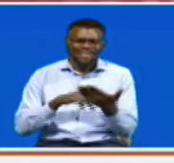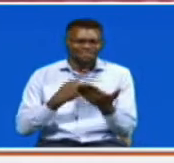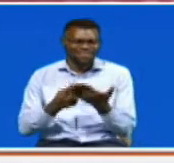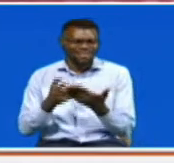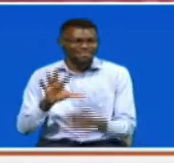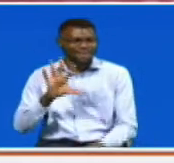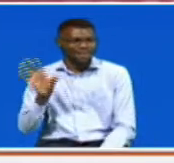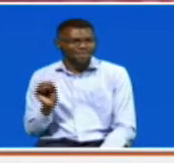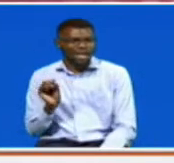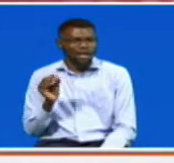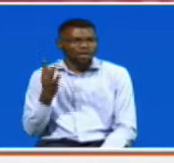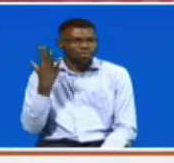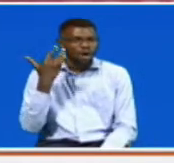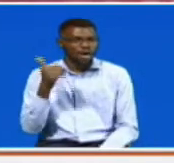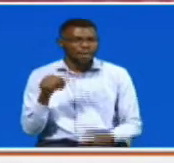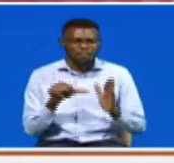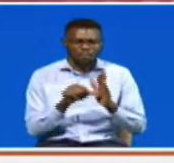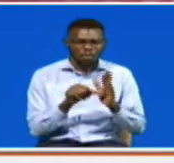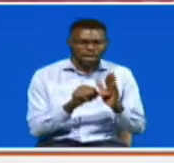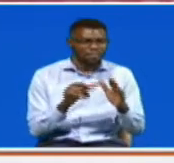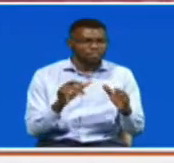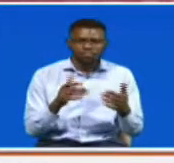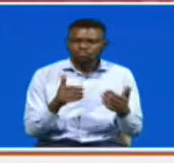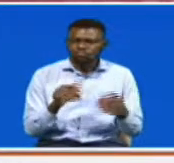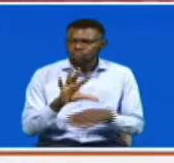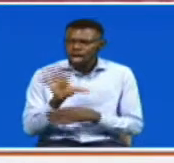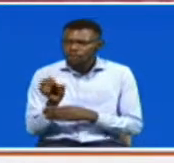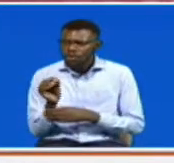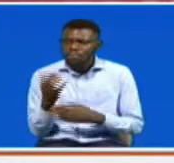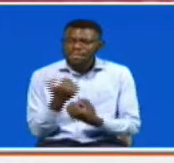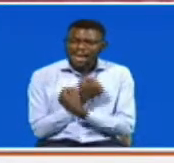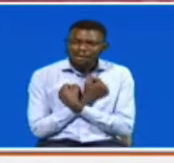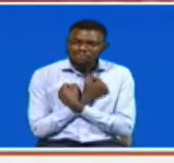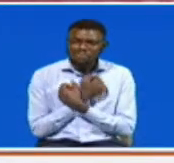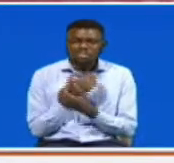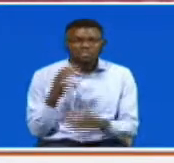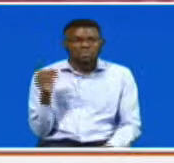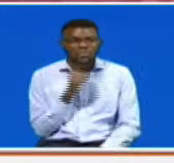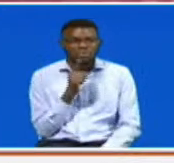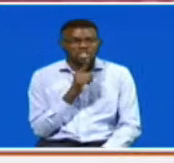a majority of African voters prefer authoritarianism,